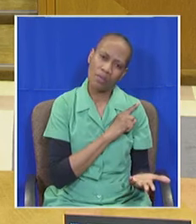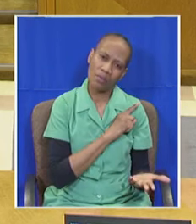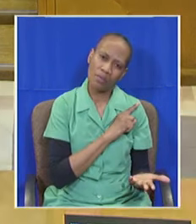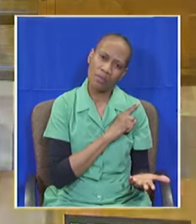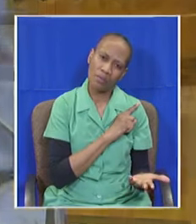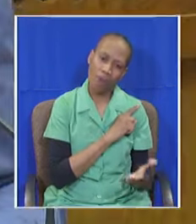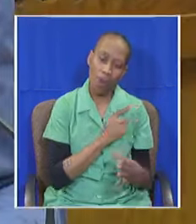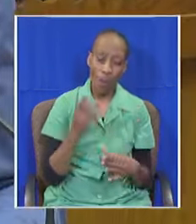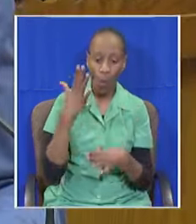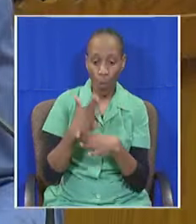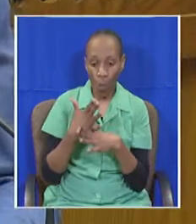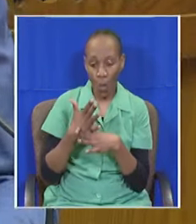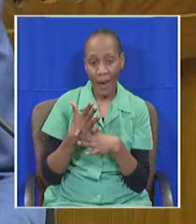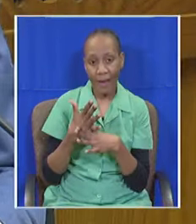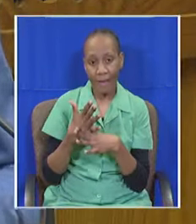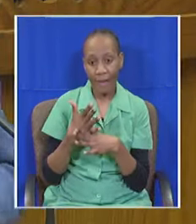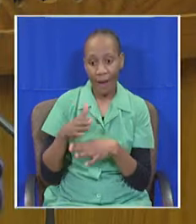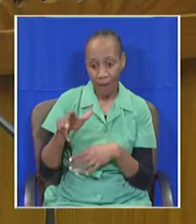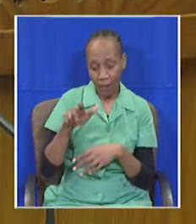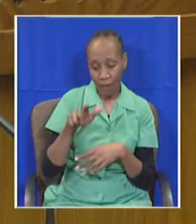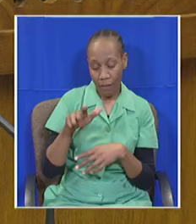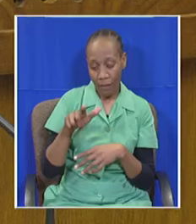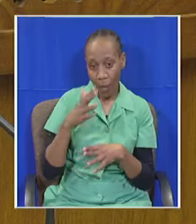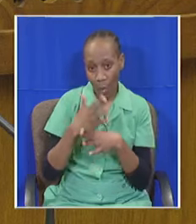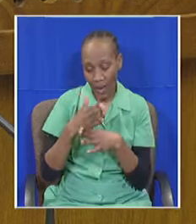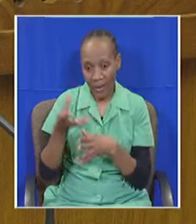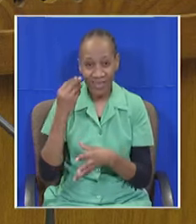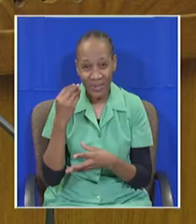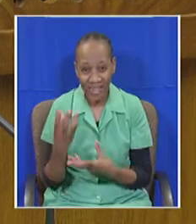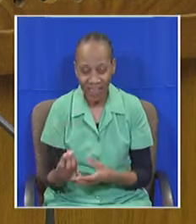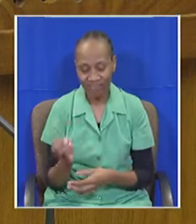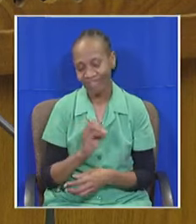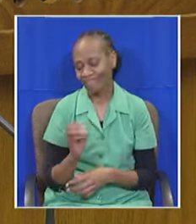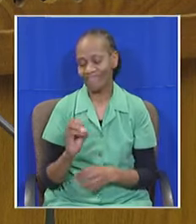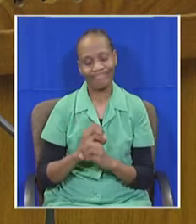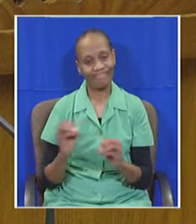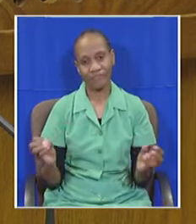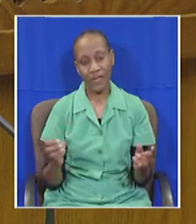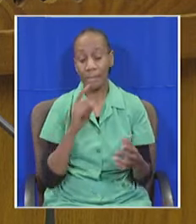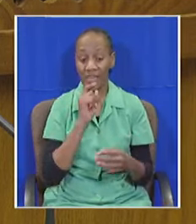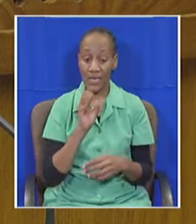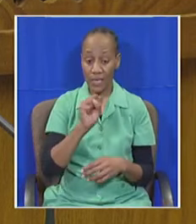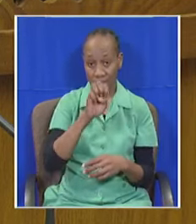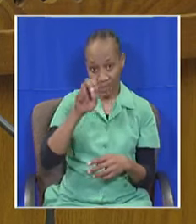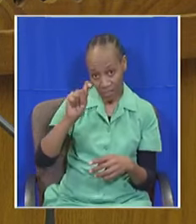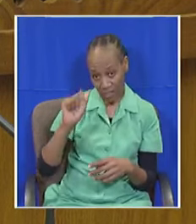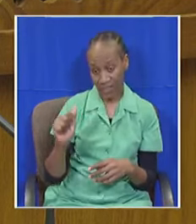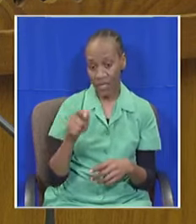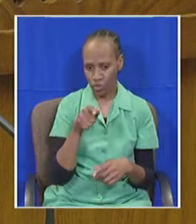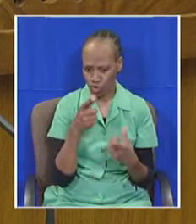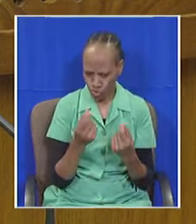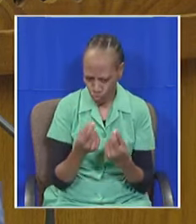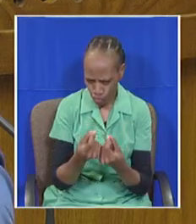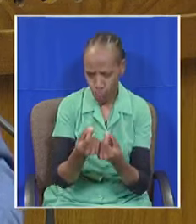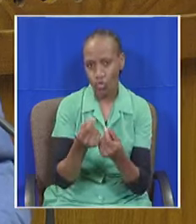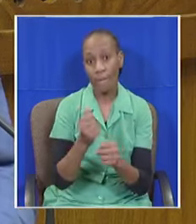the workplace learning component required to do so. This has compelled CETAs to expedite their efforts to